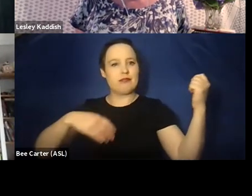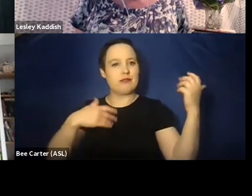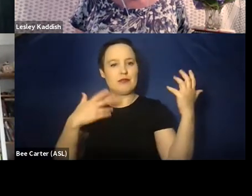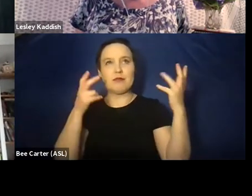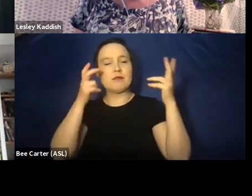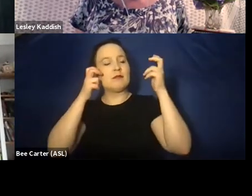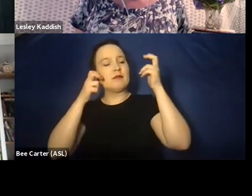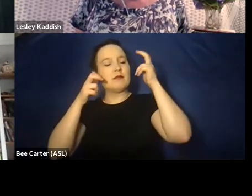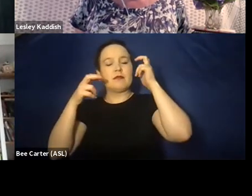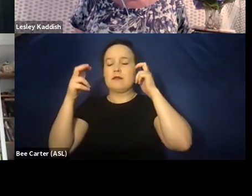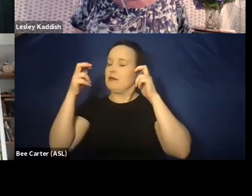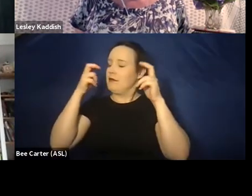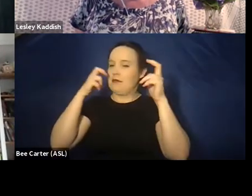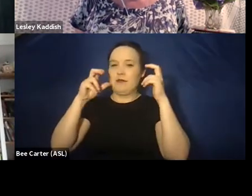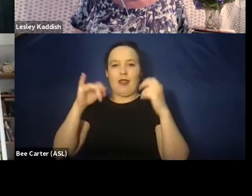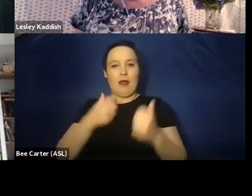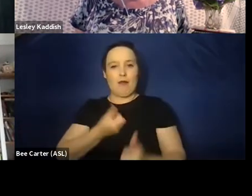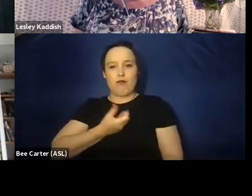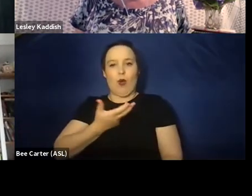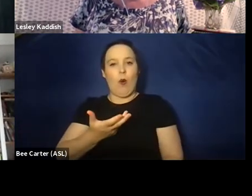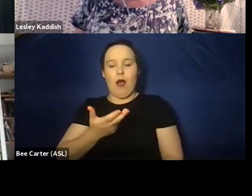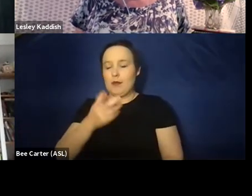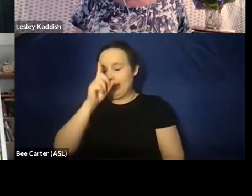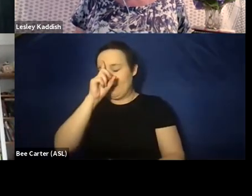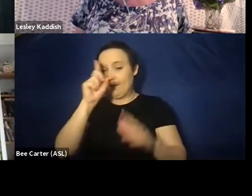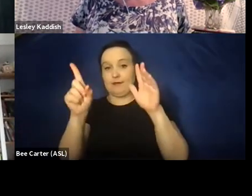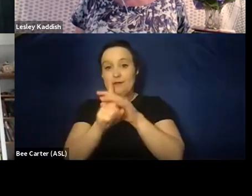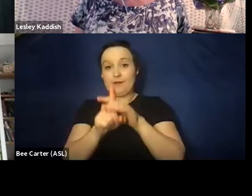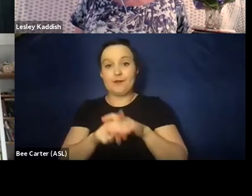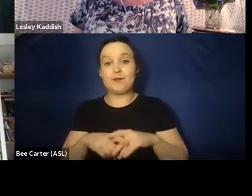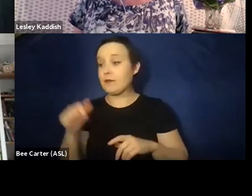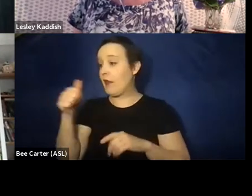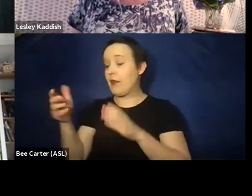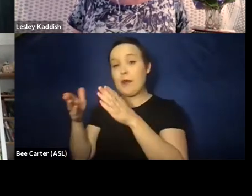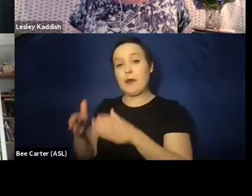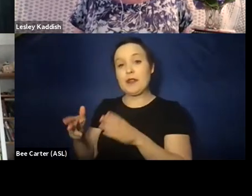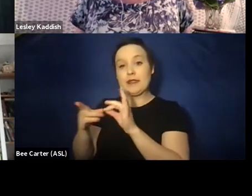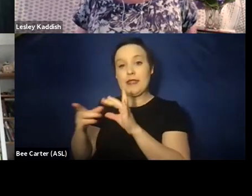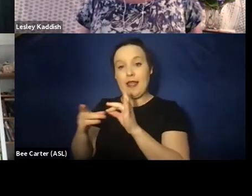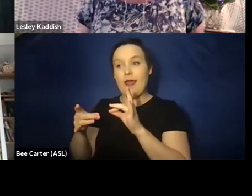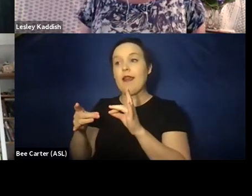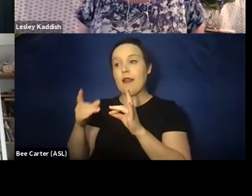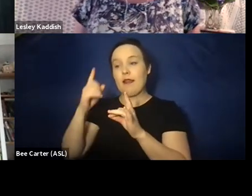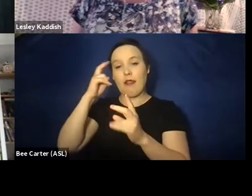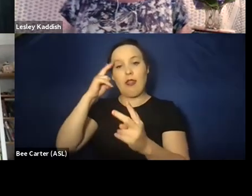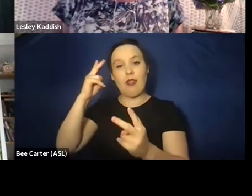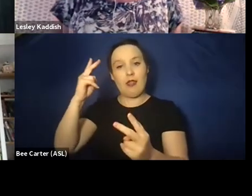you know, that poem just came to mind. Another person said that they were taken back to a time,